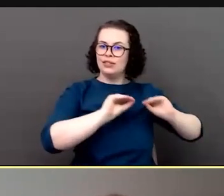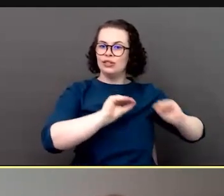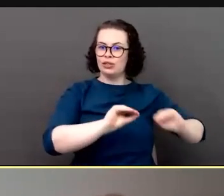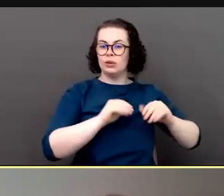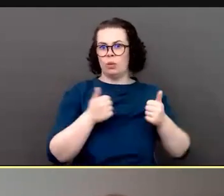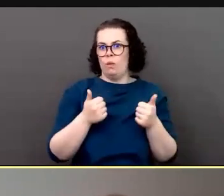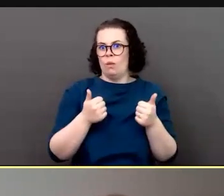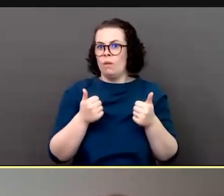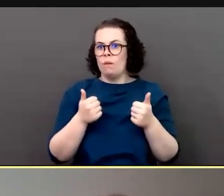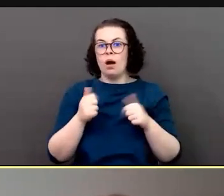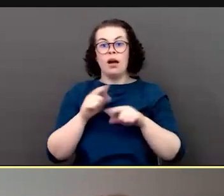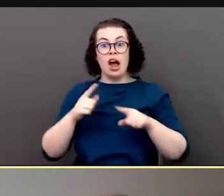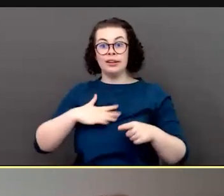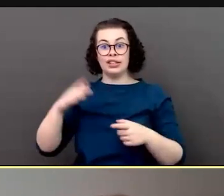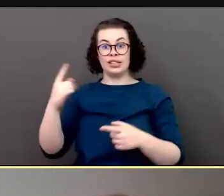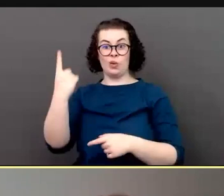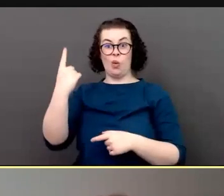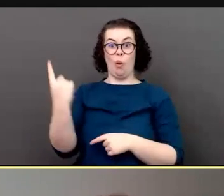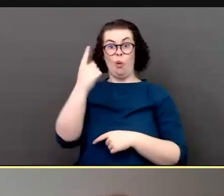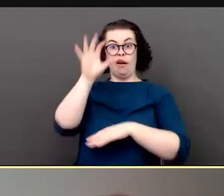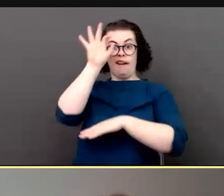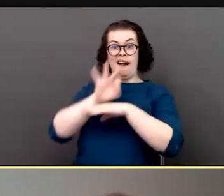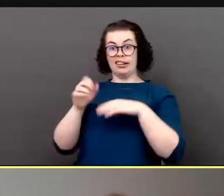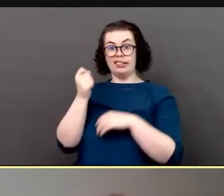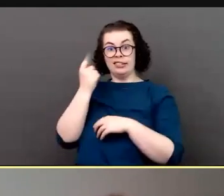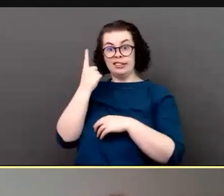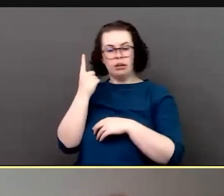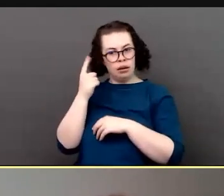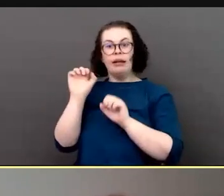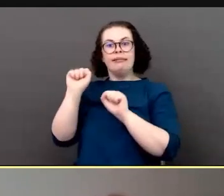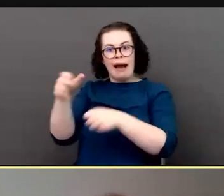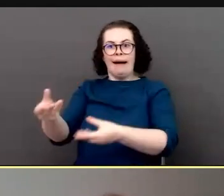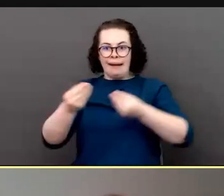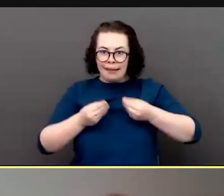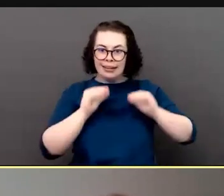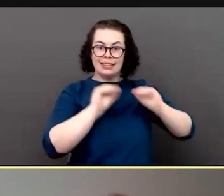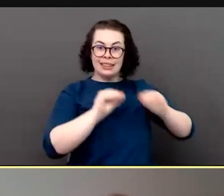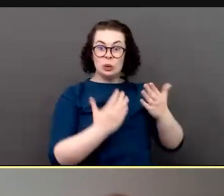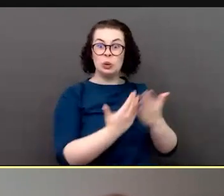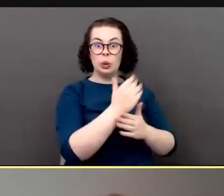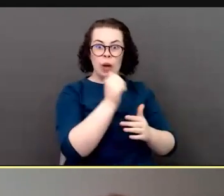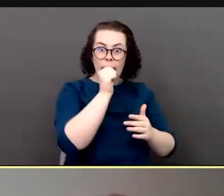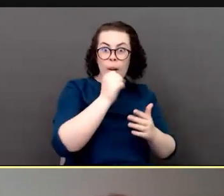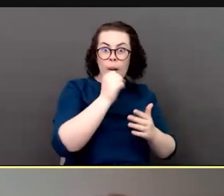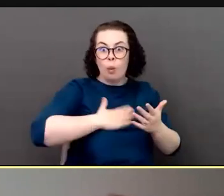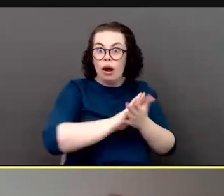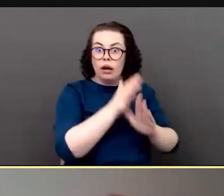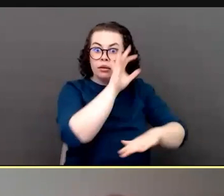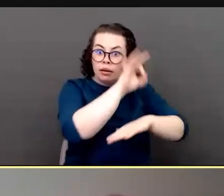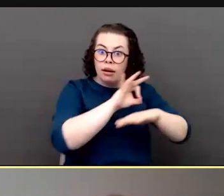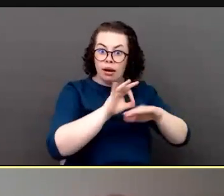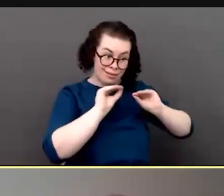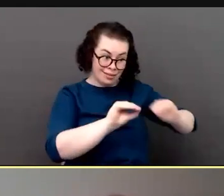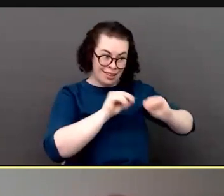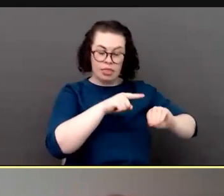to bring this knowledge to new generations of architects and professionals, and skill up those that